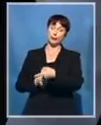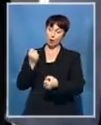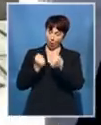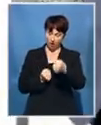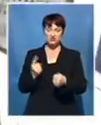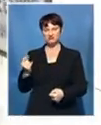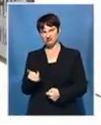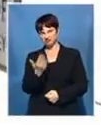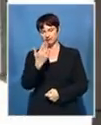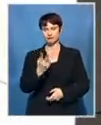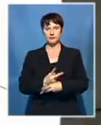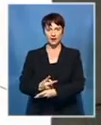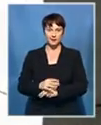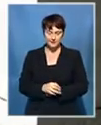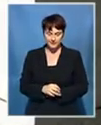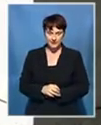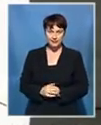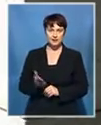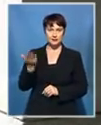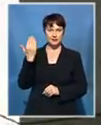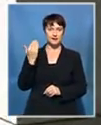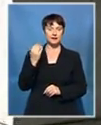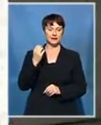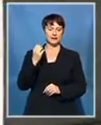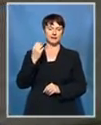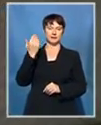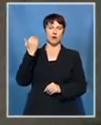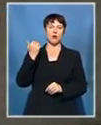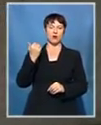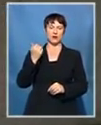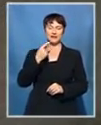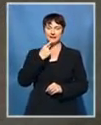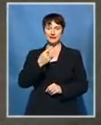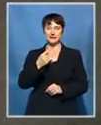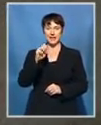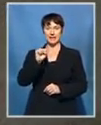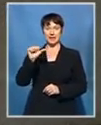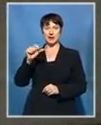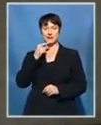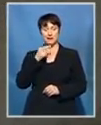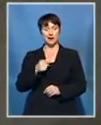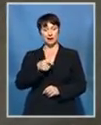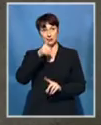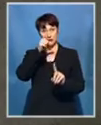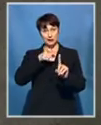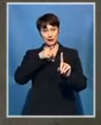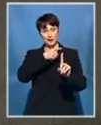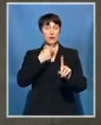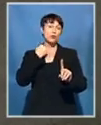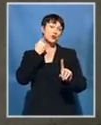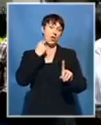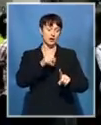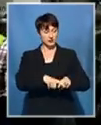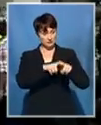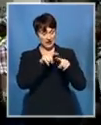says the SABC disregarded the SCA's ruling that Motsoeneng be suspended and disciplinary proceedings undertaken